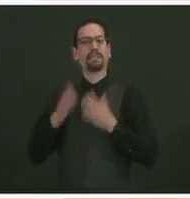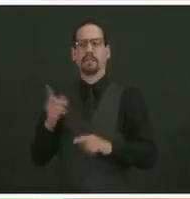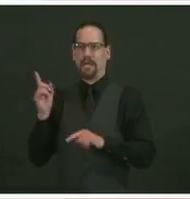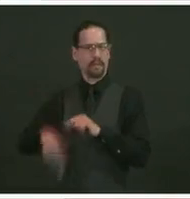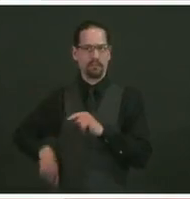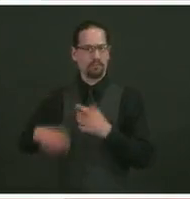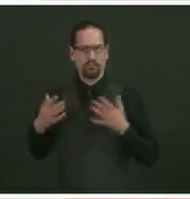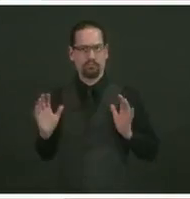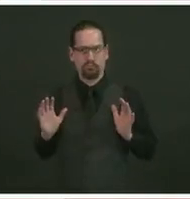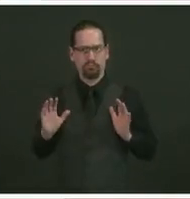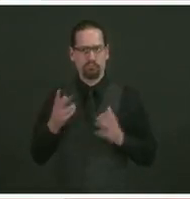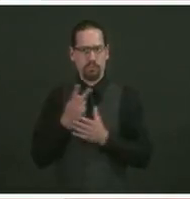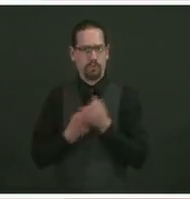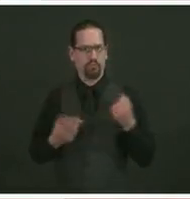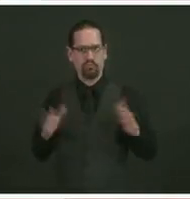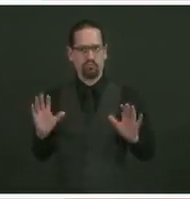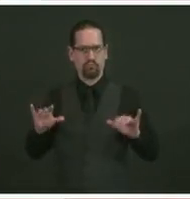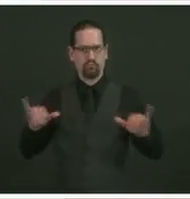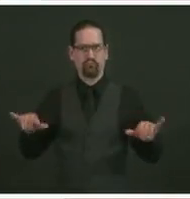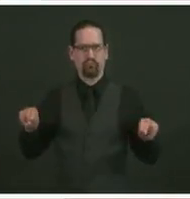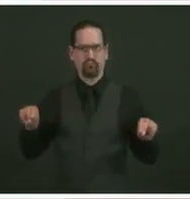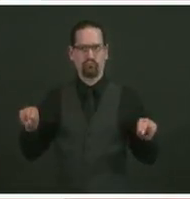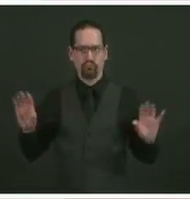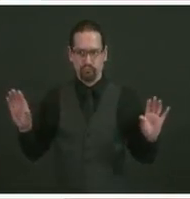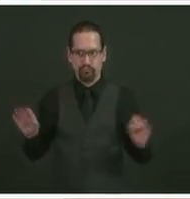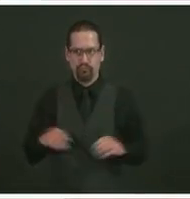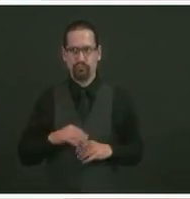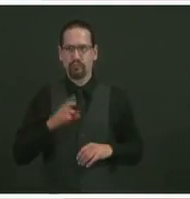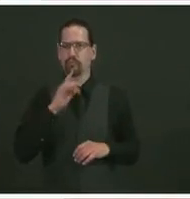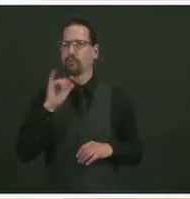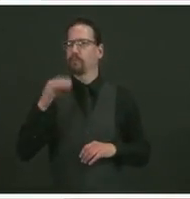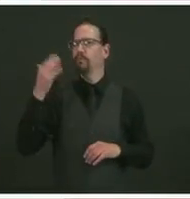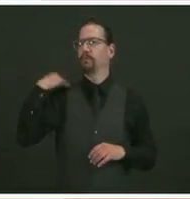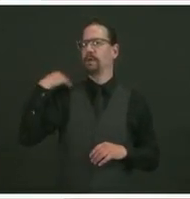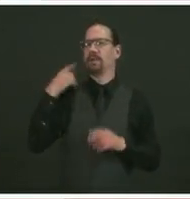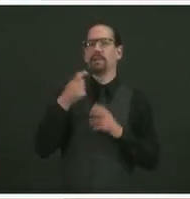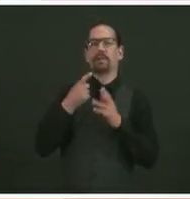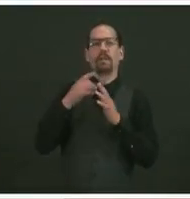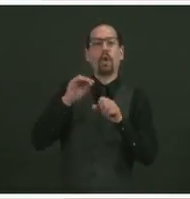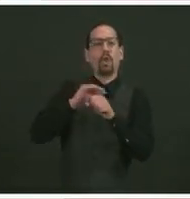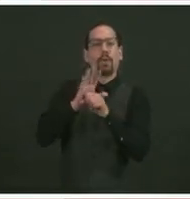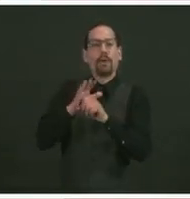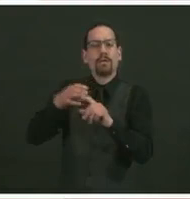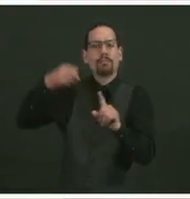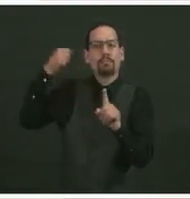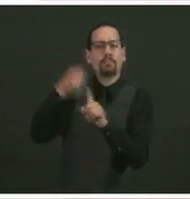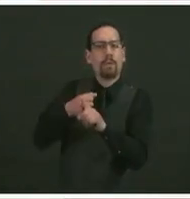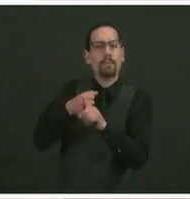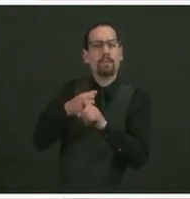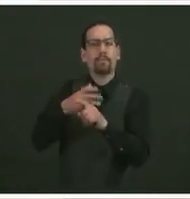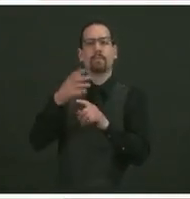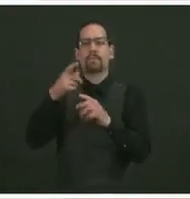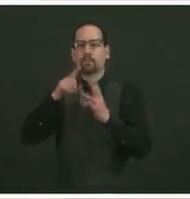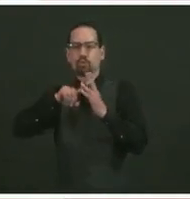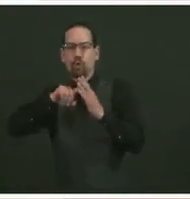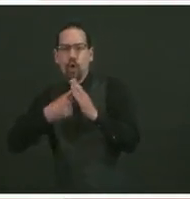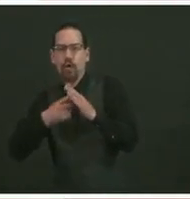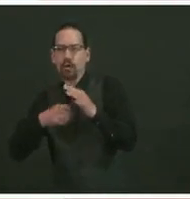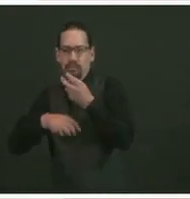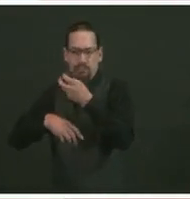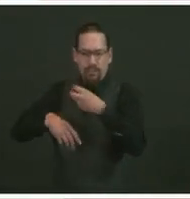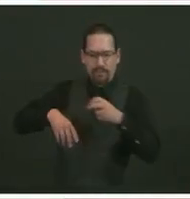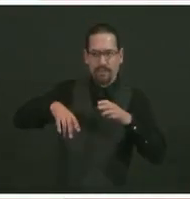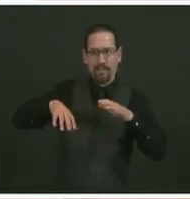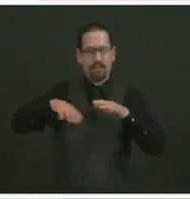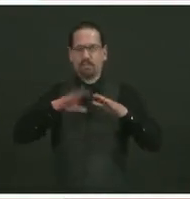you know, folks were released who were COVID positive to various nursing homes, and now we're not doing that. Now we're